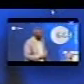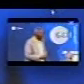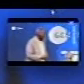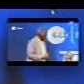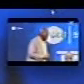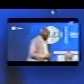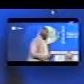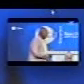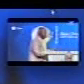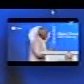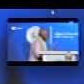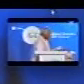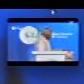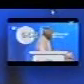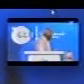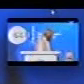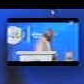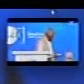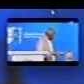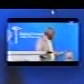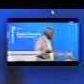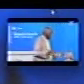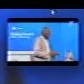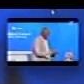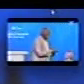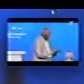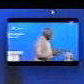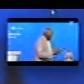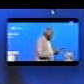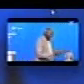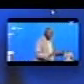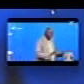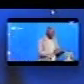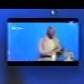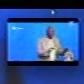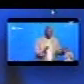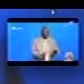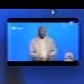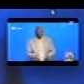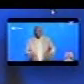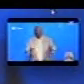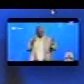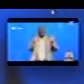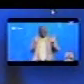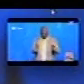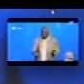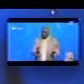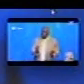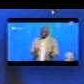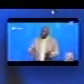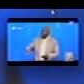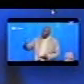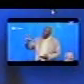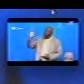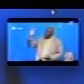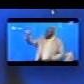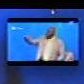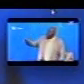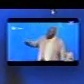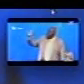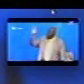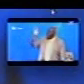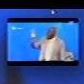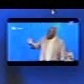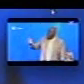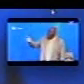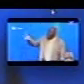just collapse like that. They think of what their wives will say. They never think about what God will say.